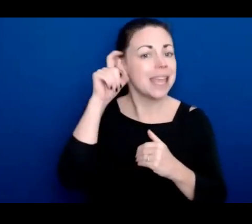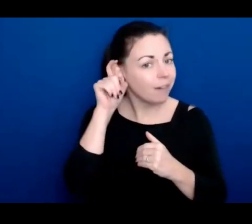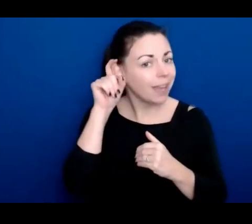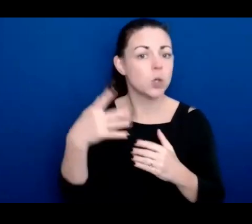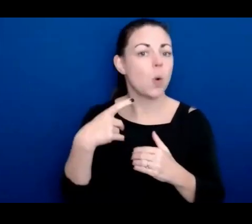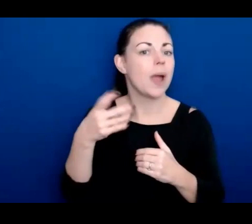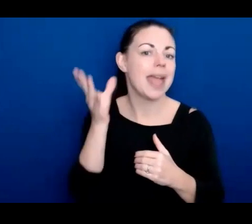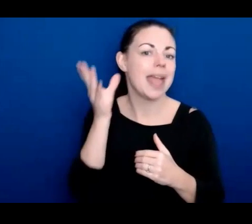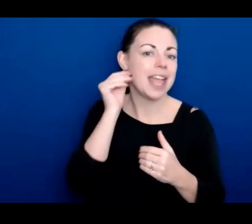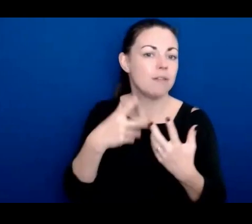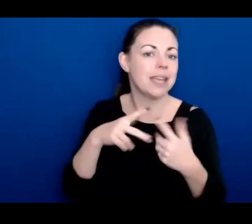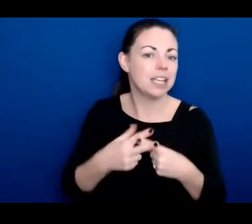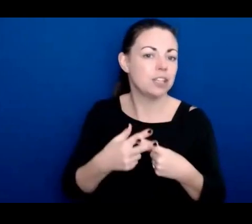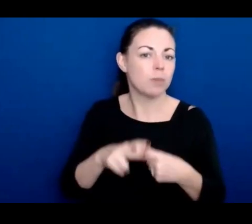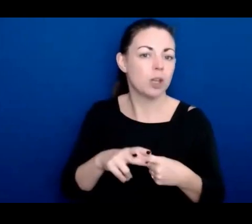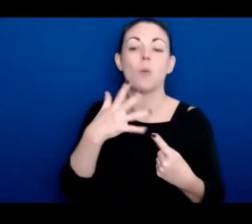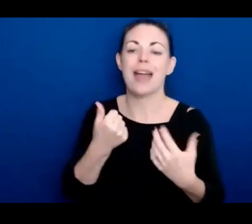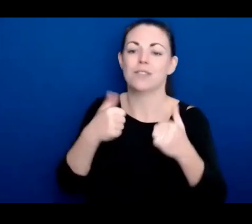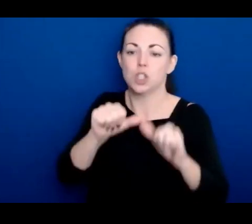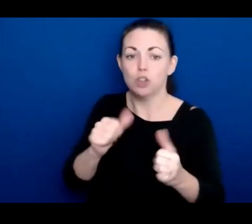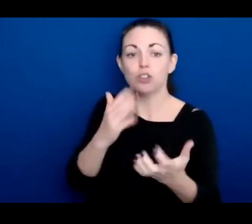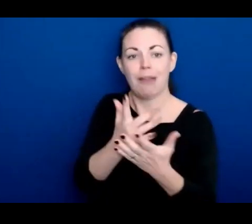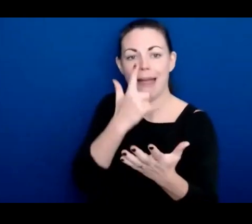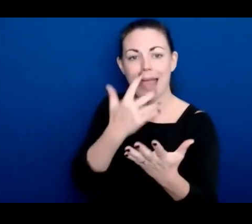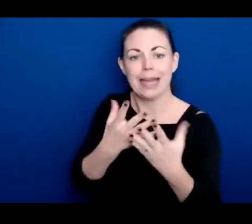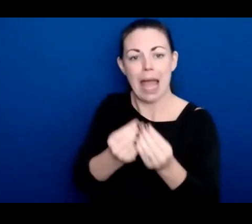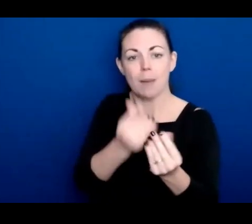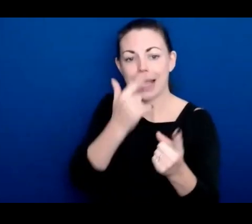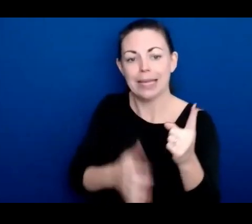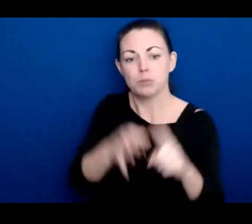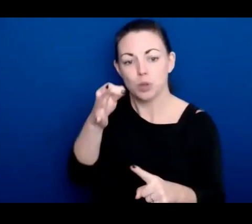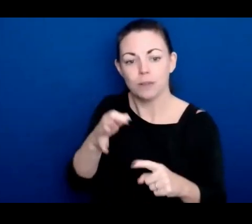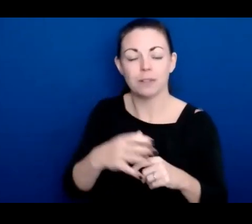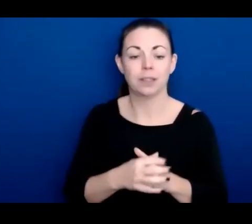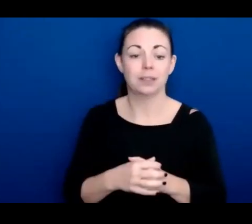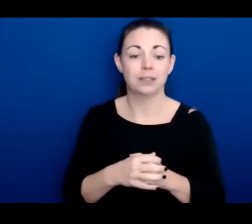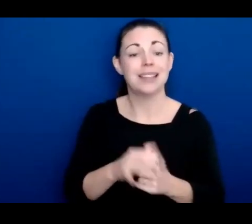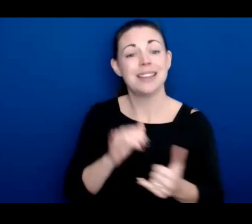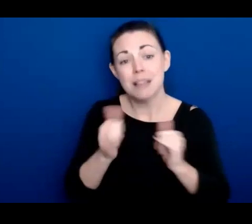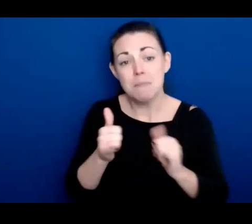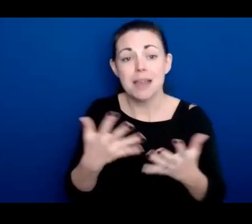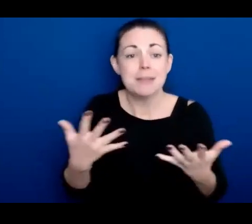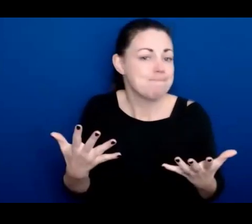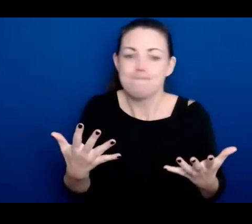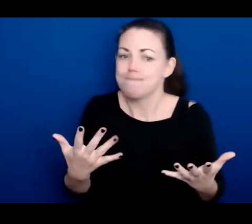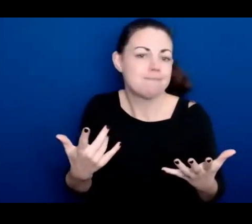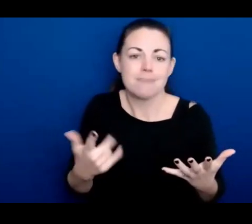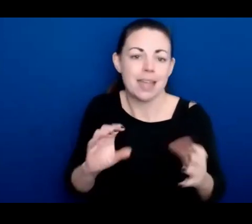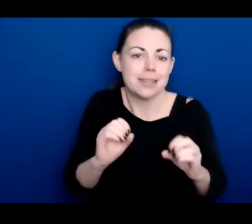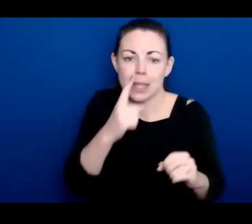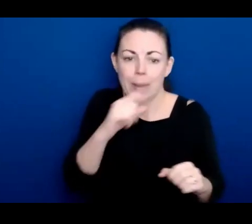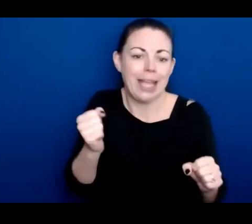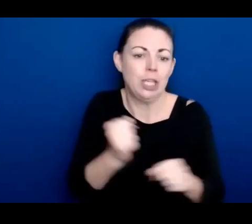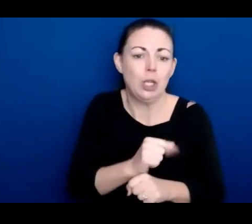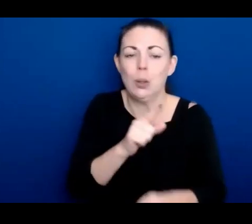or the other that can make those improvements. Sometimes we just have to say, nothing we can do, you know. That tends to be little teeny